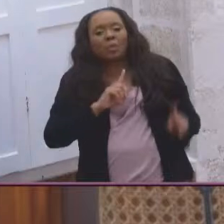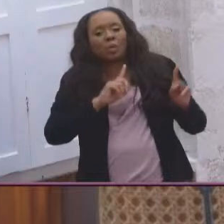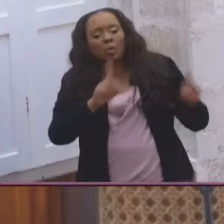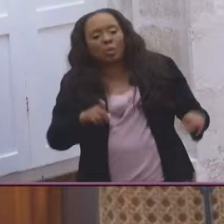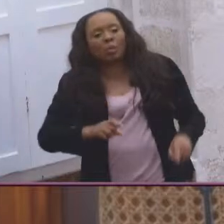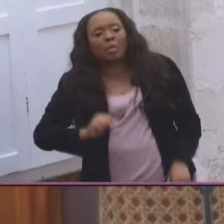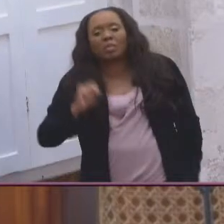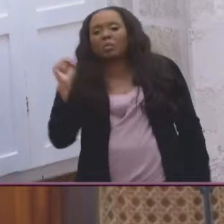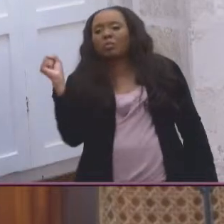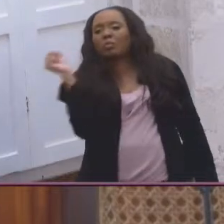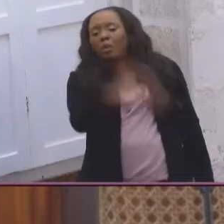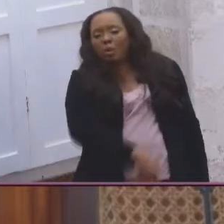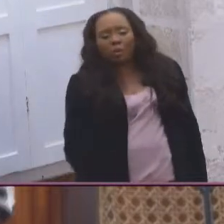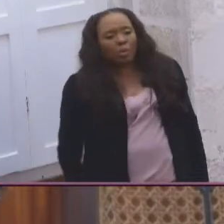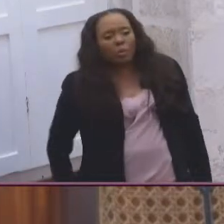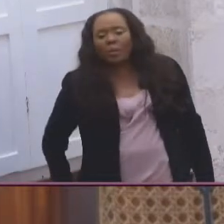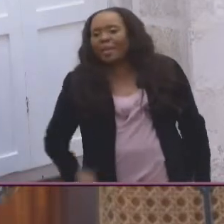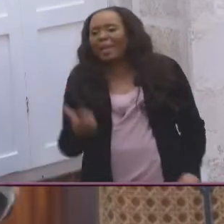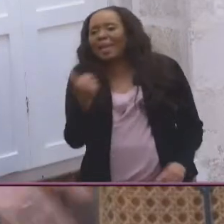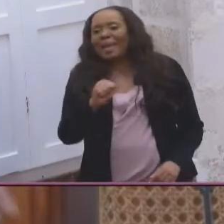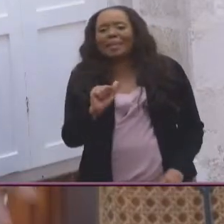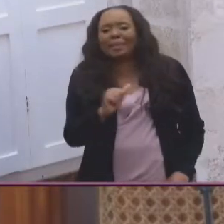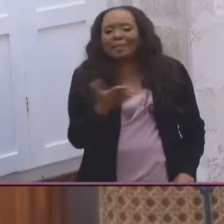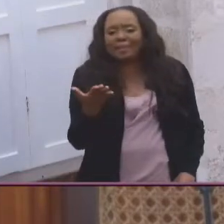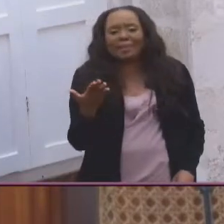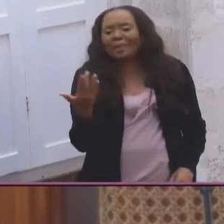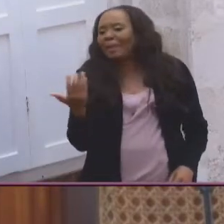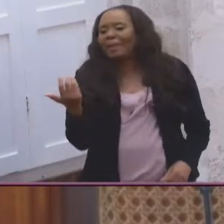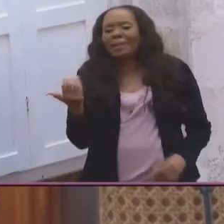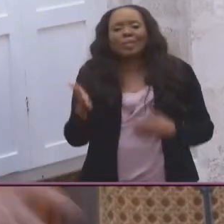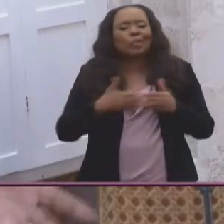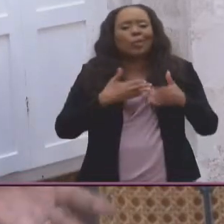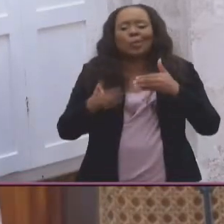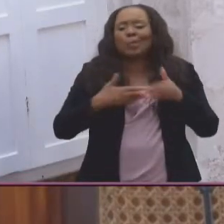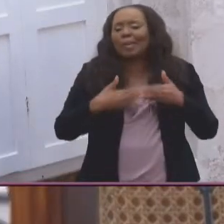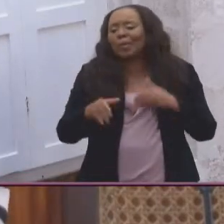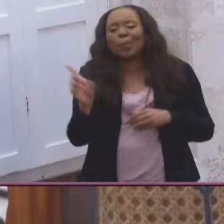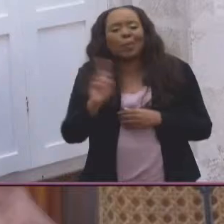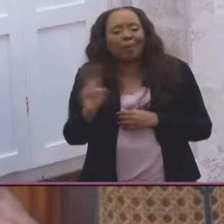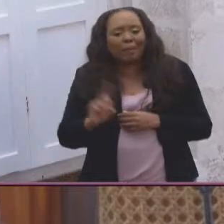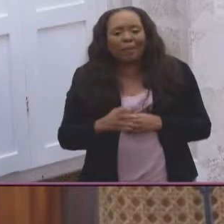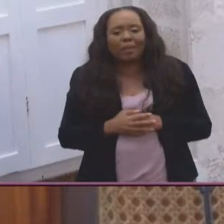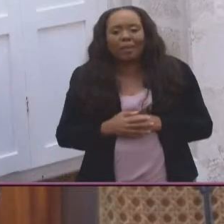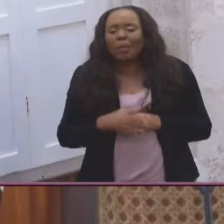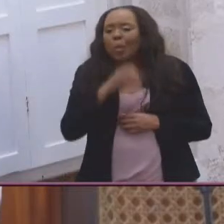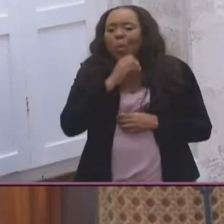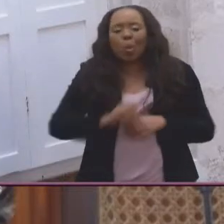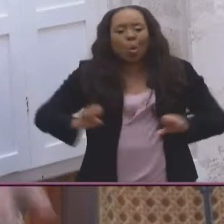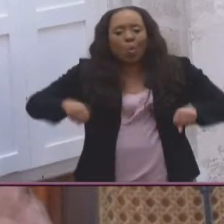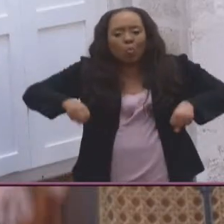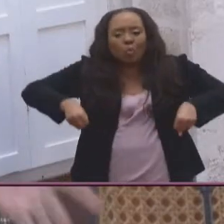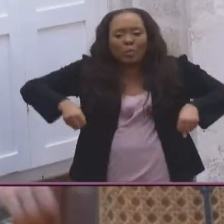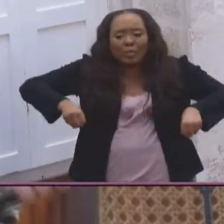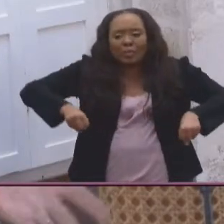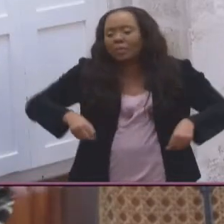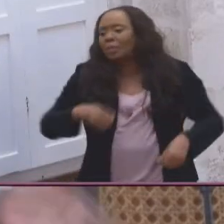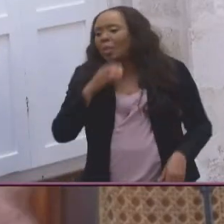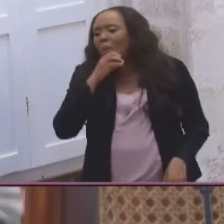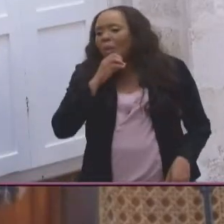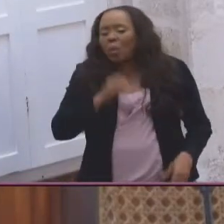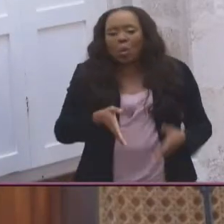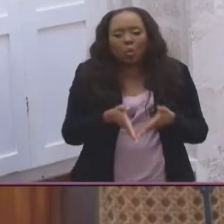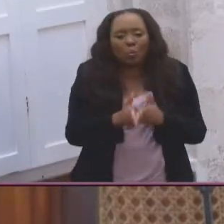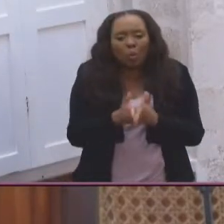stoves, fridges, all kinds of old cars, old boats, old motorcycles, all kinds of bulky